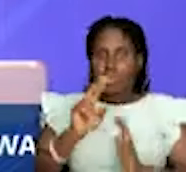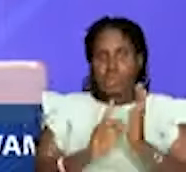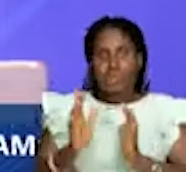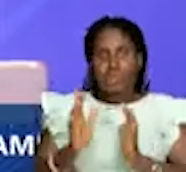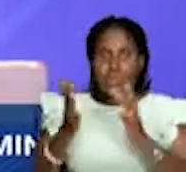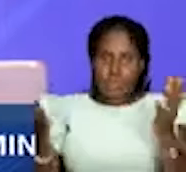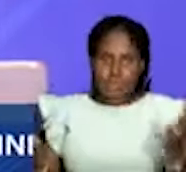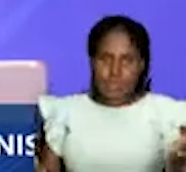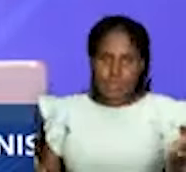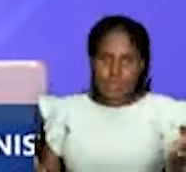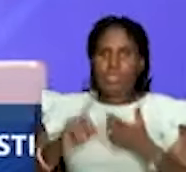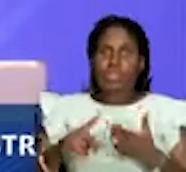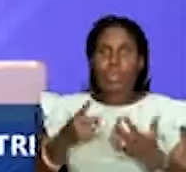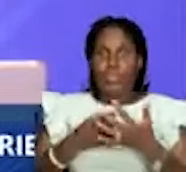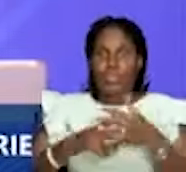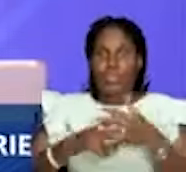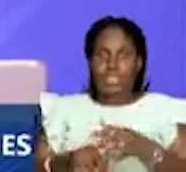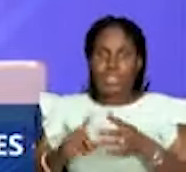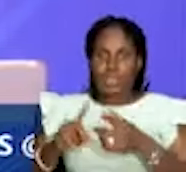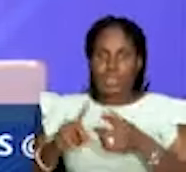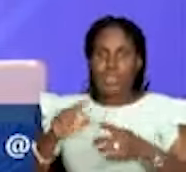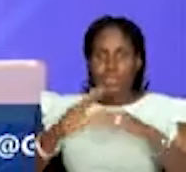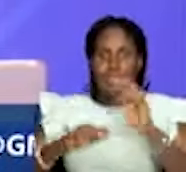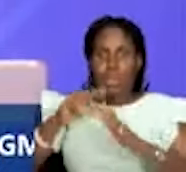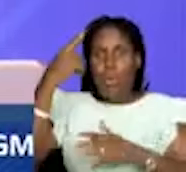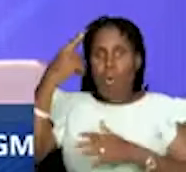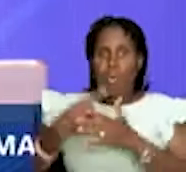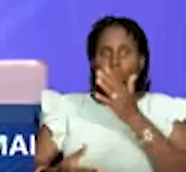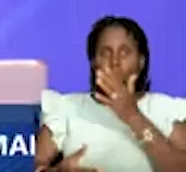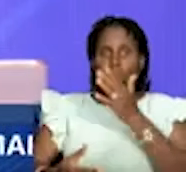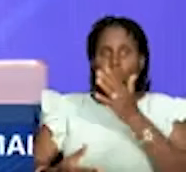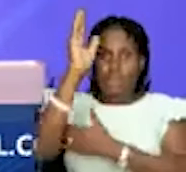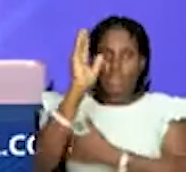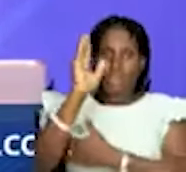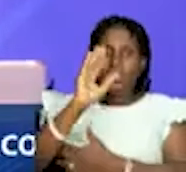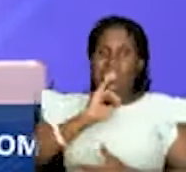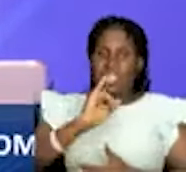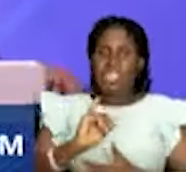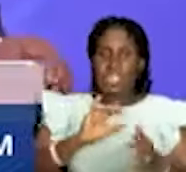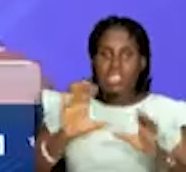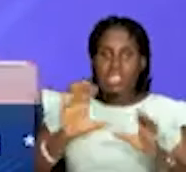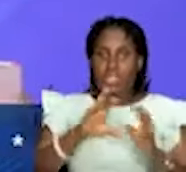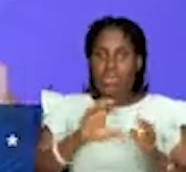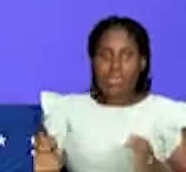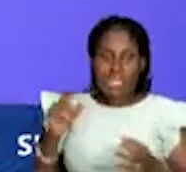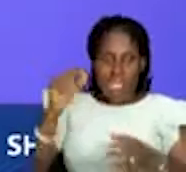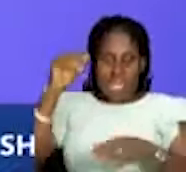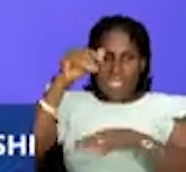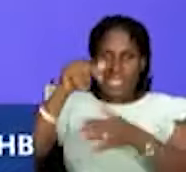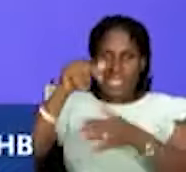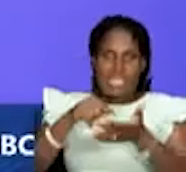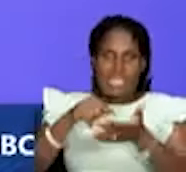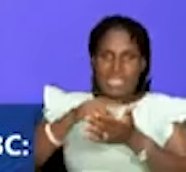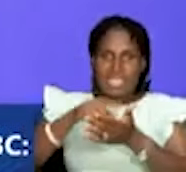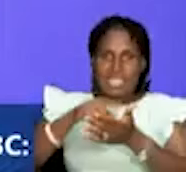to begin to build what God is doing tonight, even in our lives.